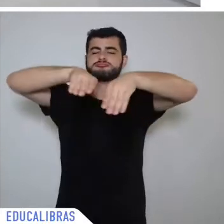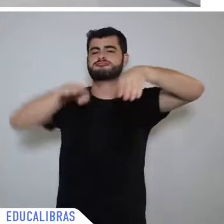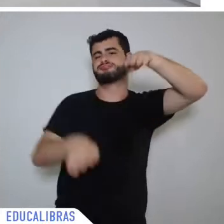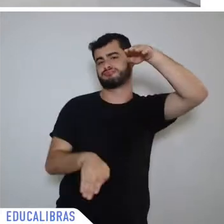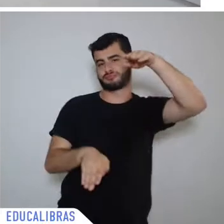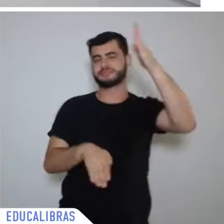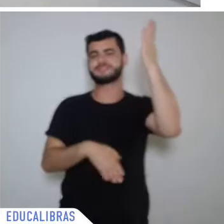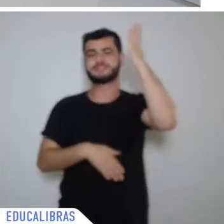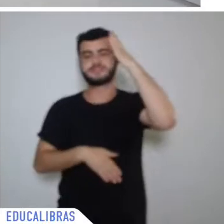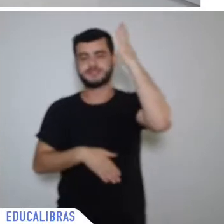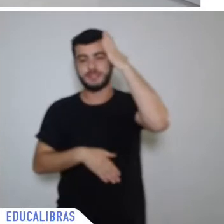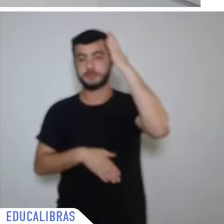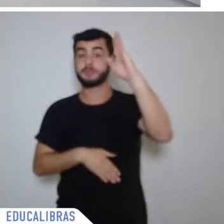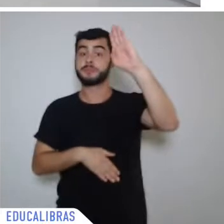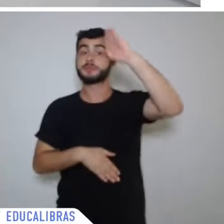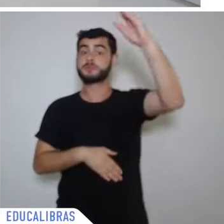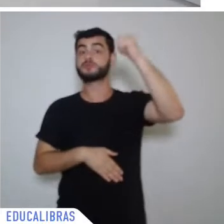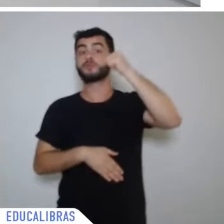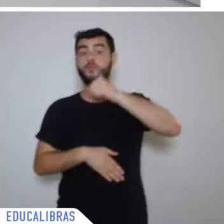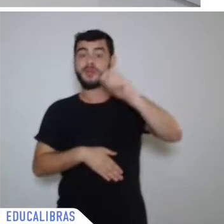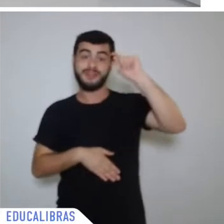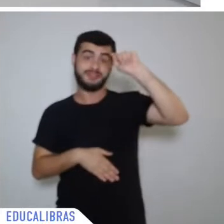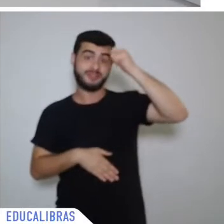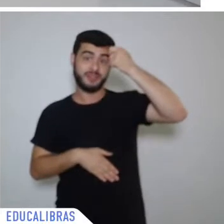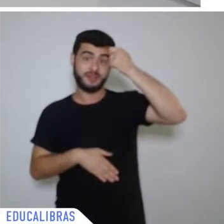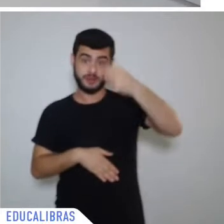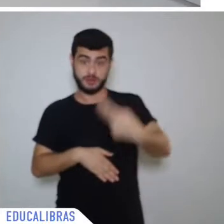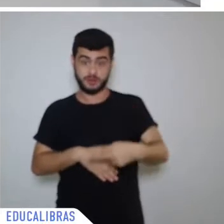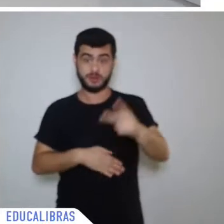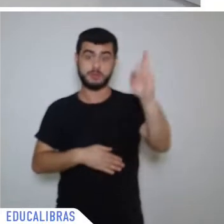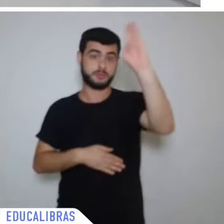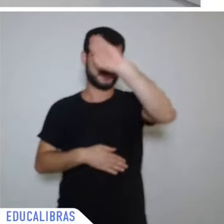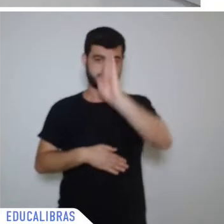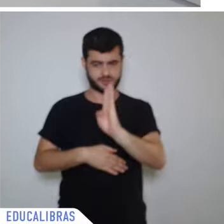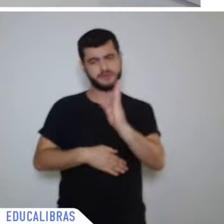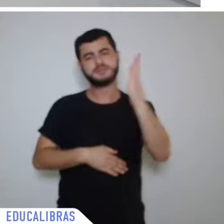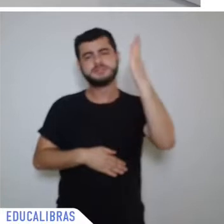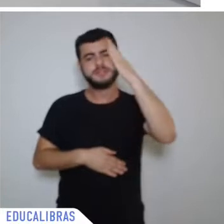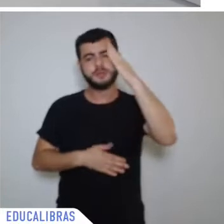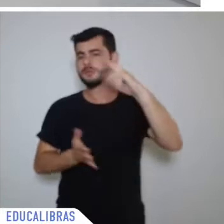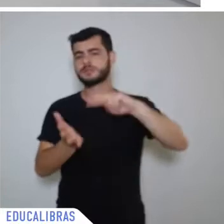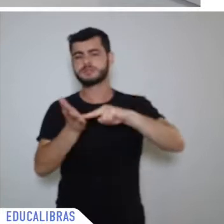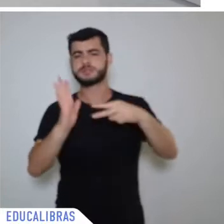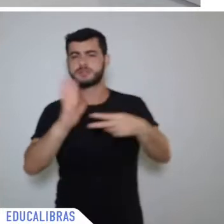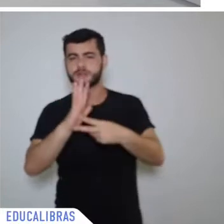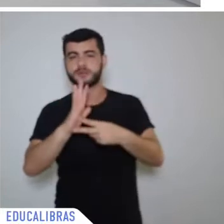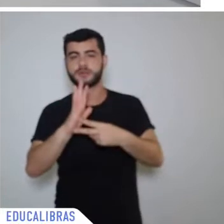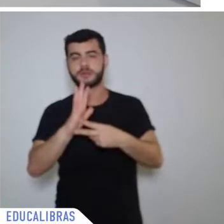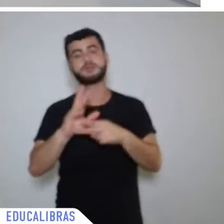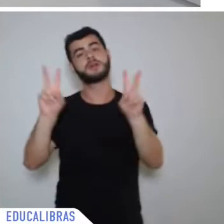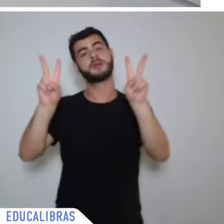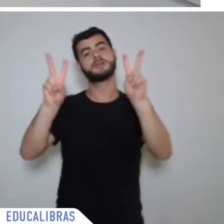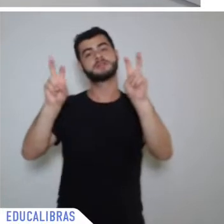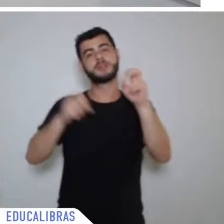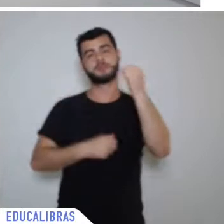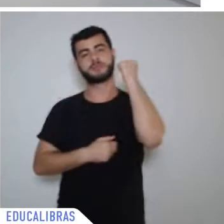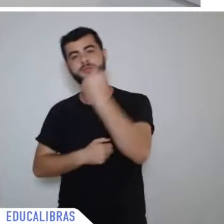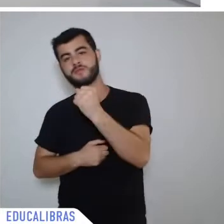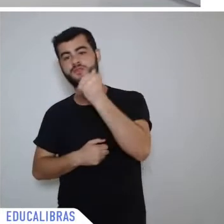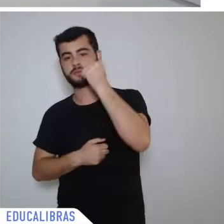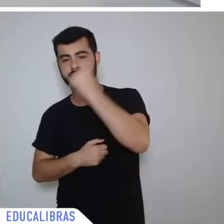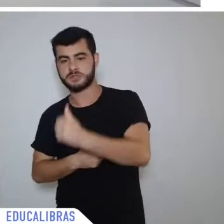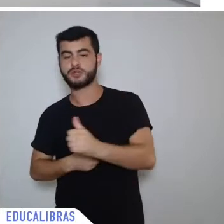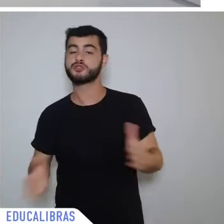Brazil. When you talk about Black women in Brazil, we talk about, as Maíra said, this is